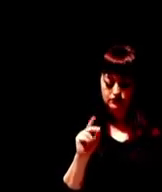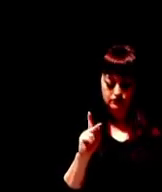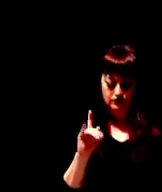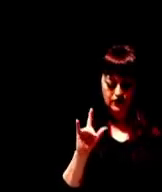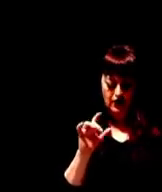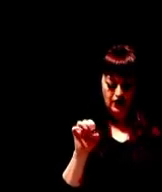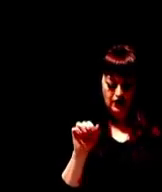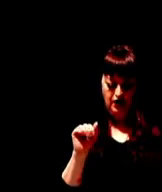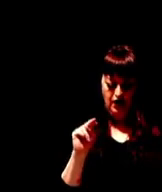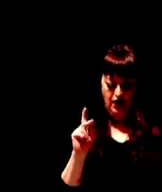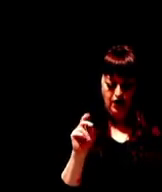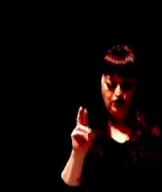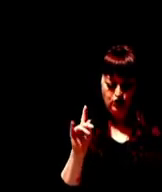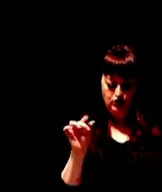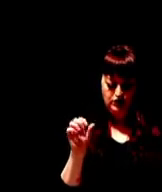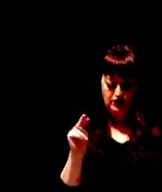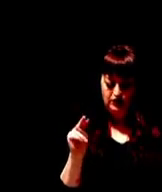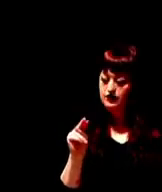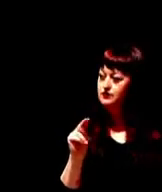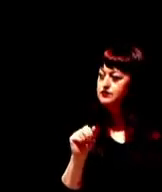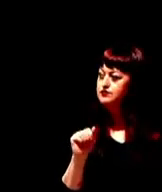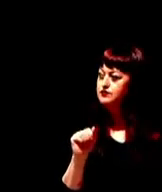Kyle Anderson.